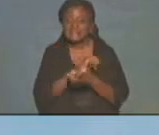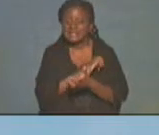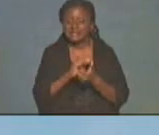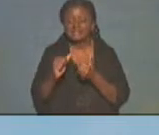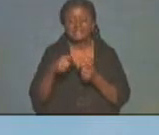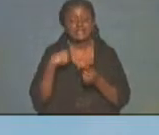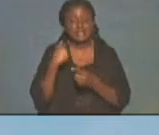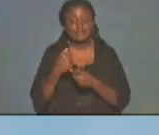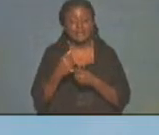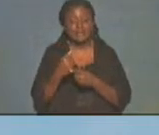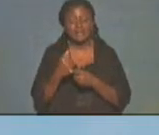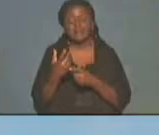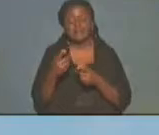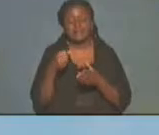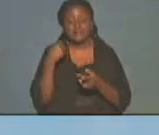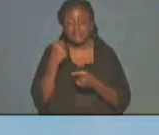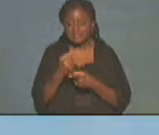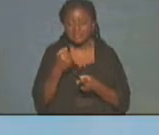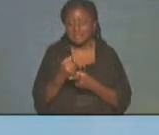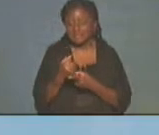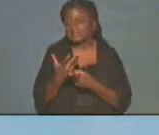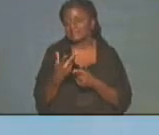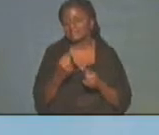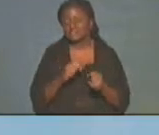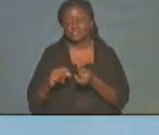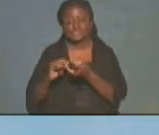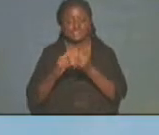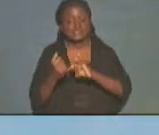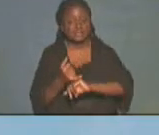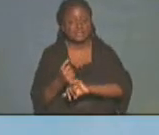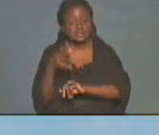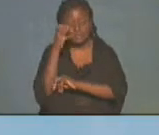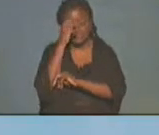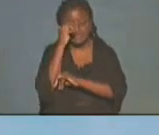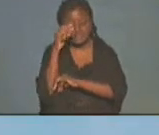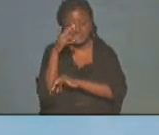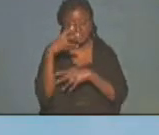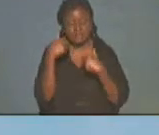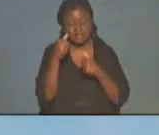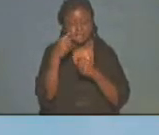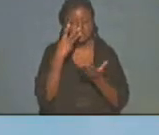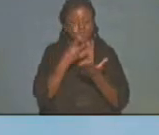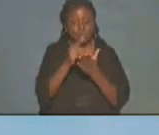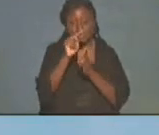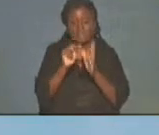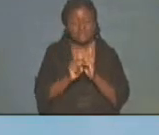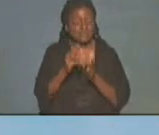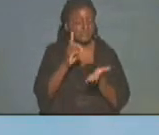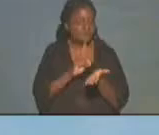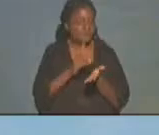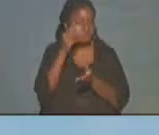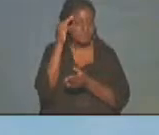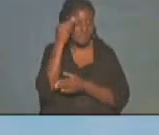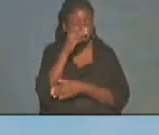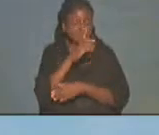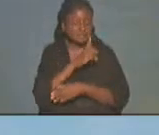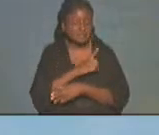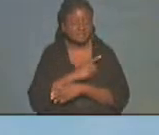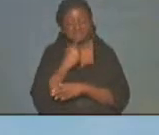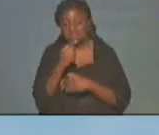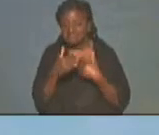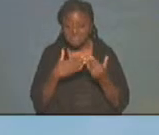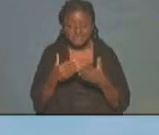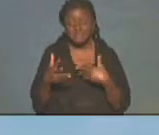local economy. Minister of Health and Wellness, the Honorable Dr. Michael Darville, says despite its challenges, the Bahamas remains